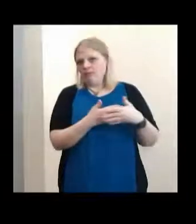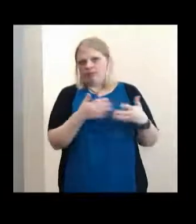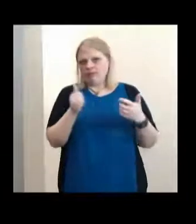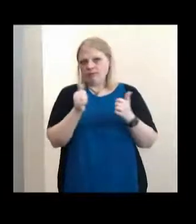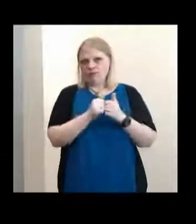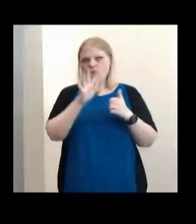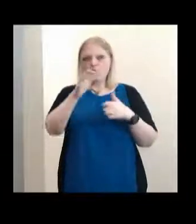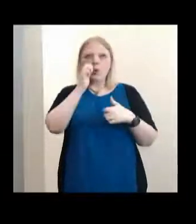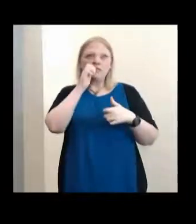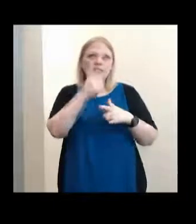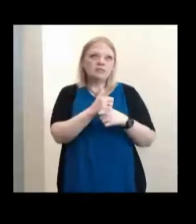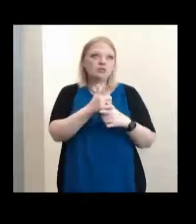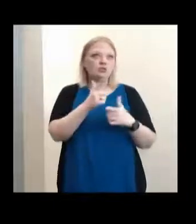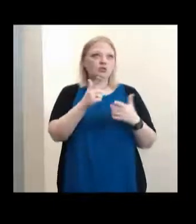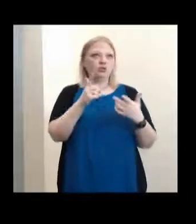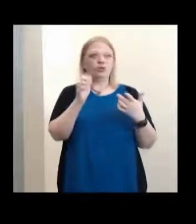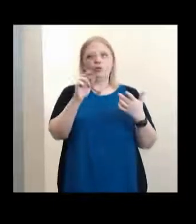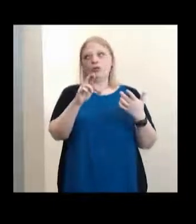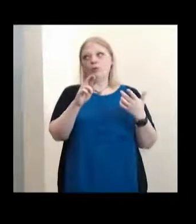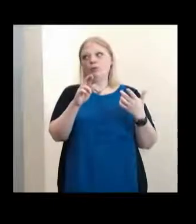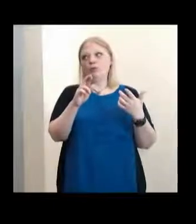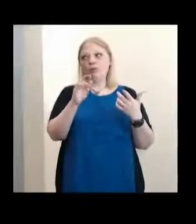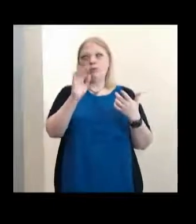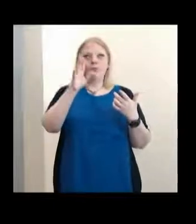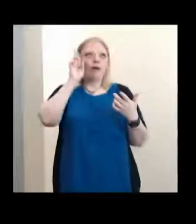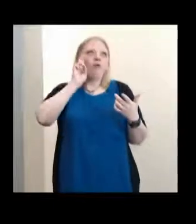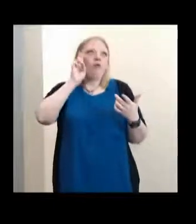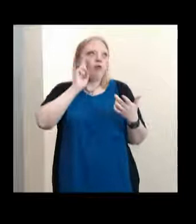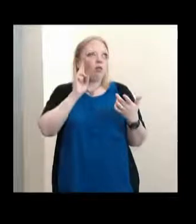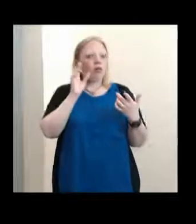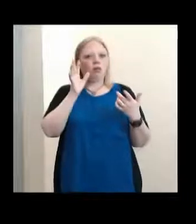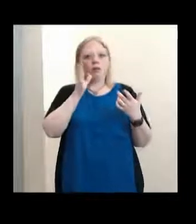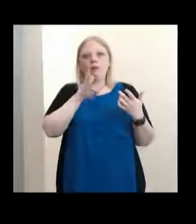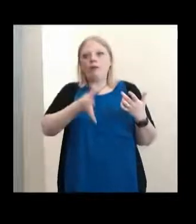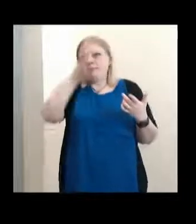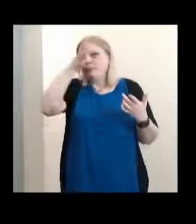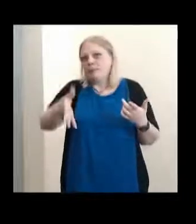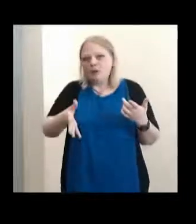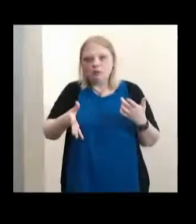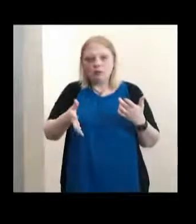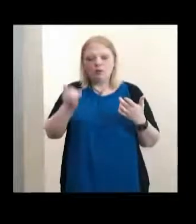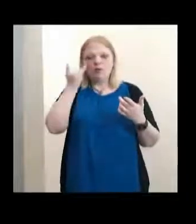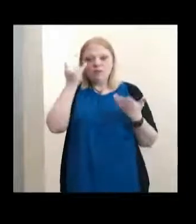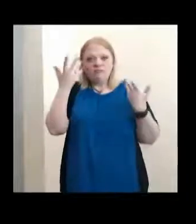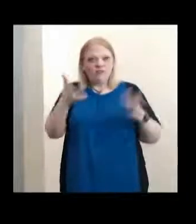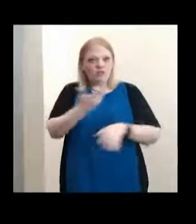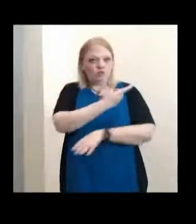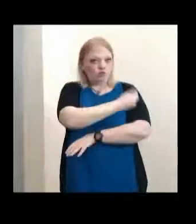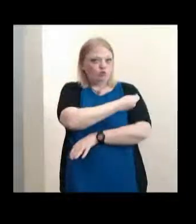your sister or their uncle or their grandparent if they've been vaccinated.